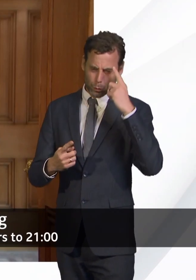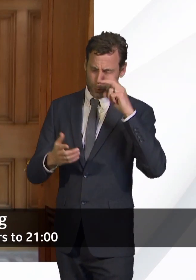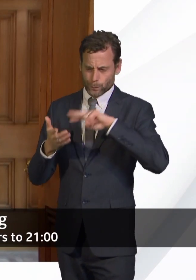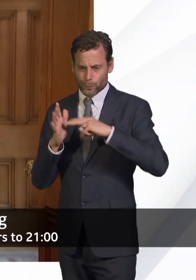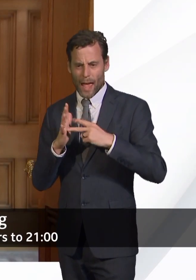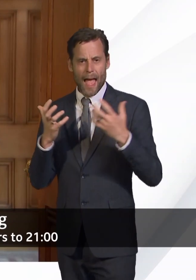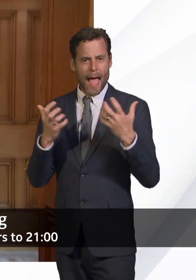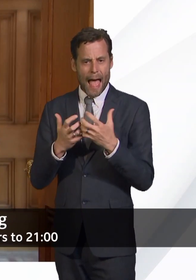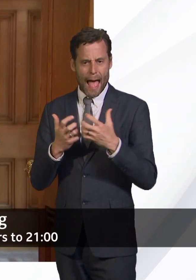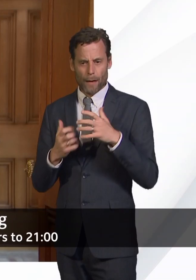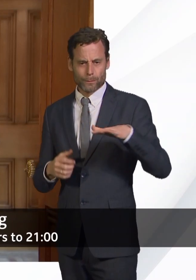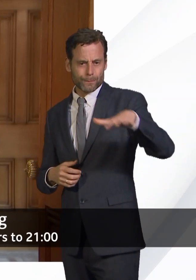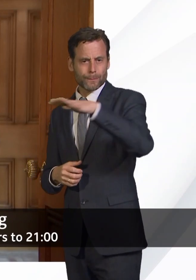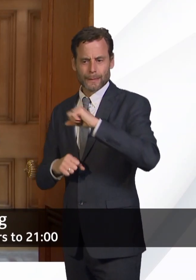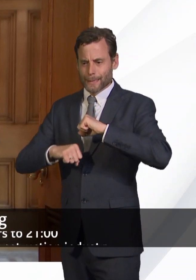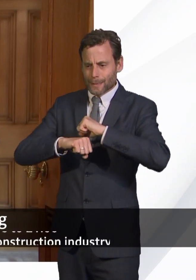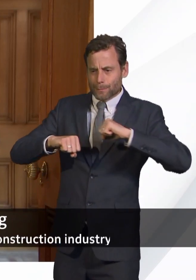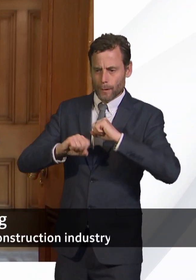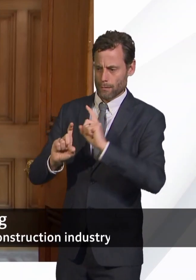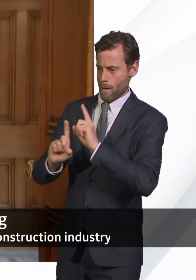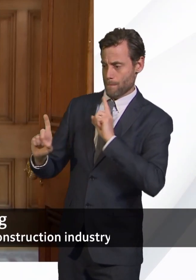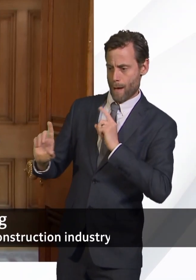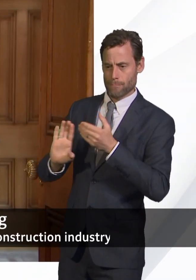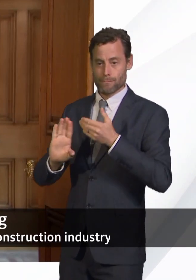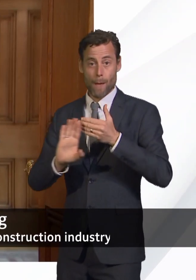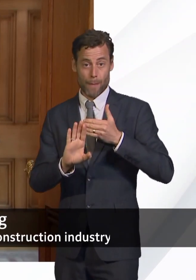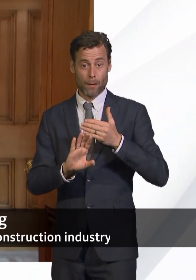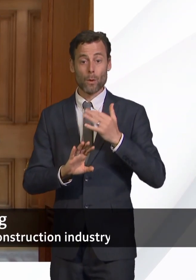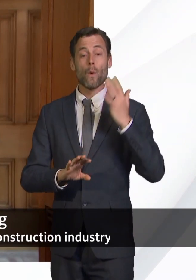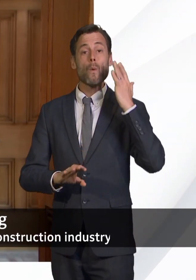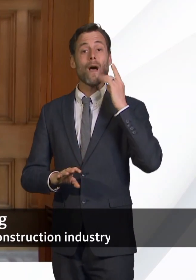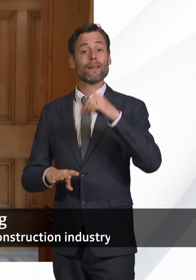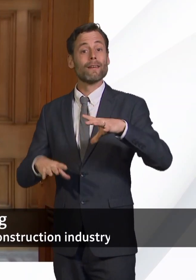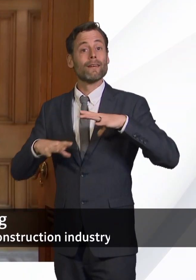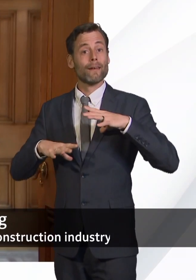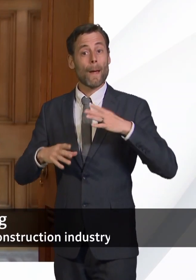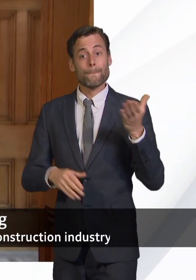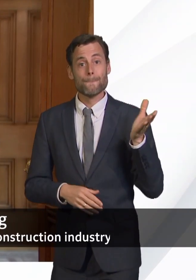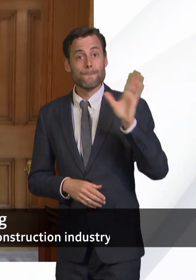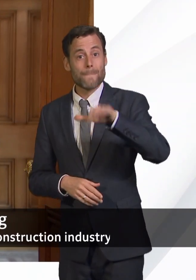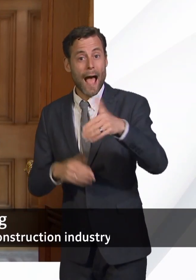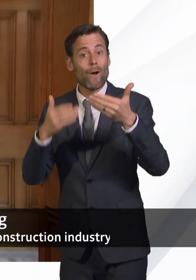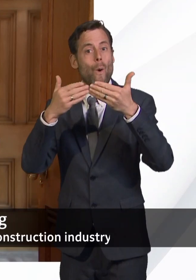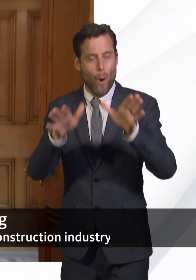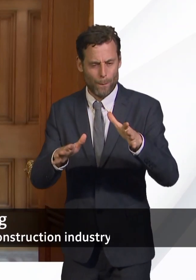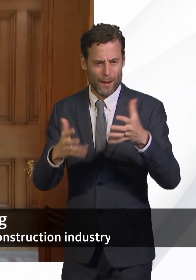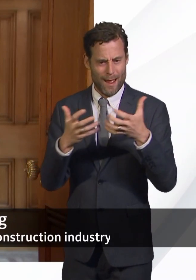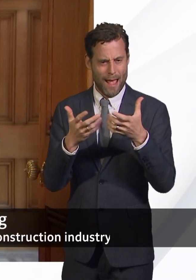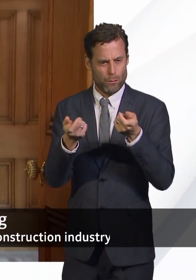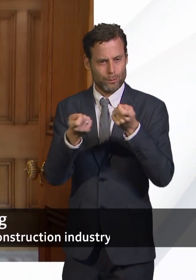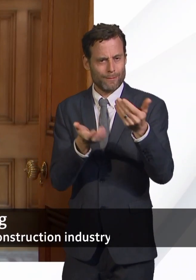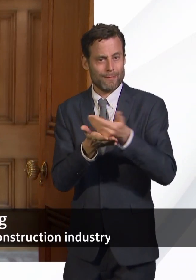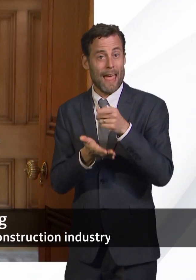reopen when the science and the medical opinion allows. And as you'll see from the roadmap that we've set